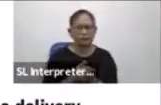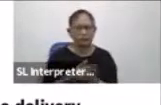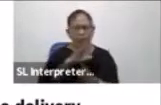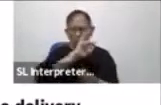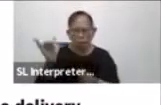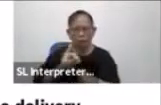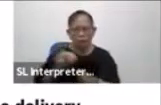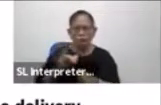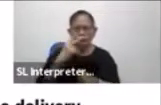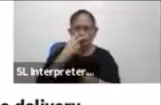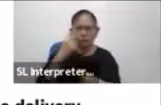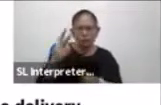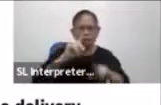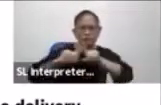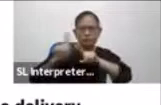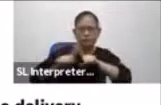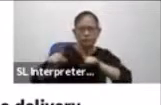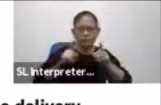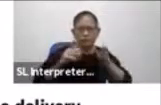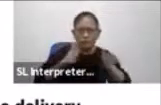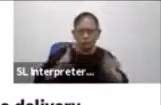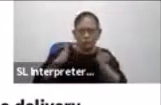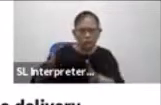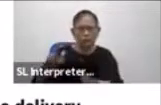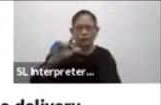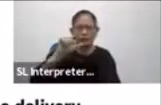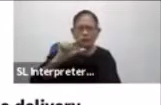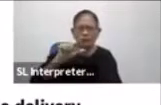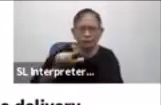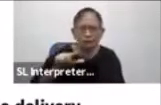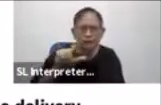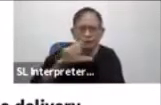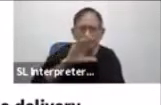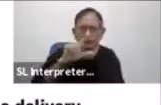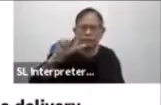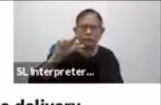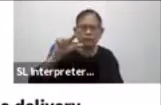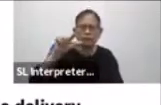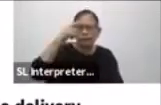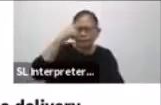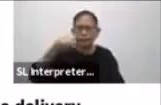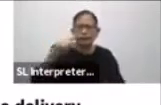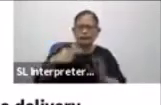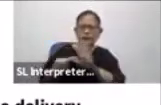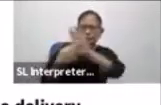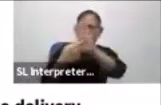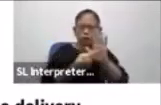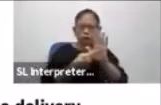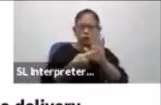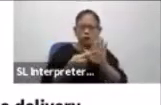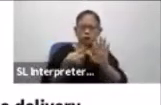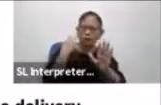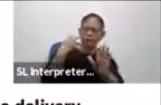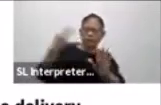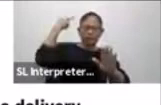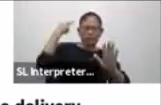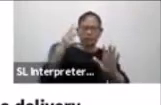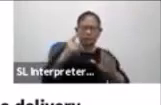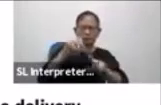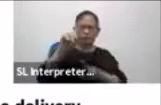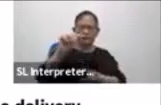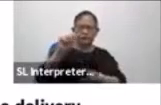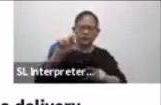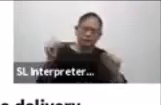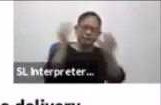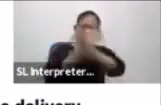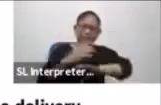evolve the methodologies for GBV data collection that reflects the challenges of COVID-related restrictions. And finally, as I